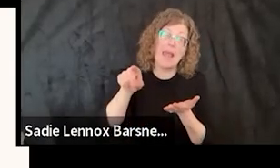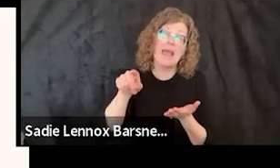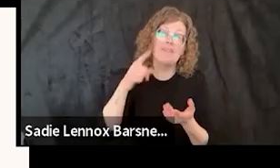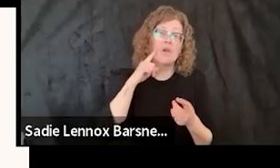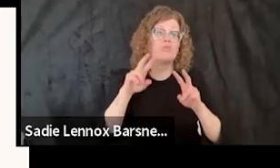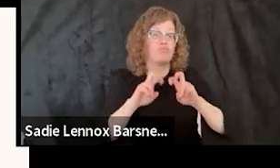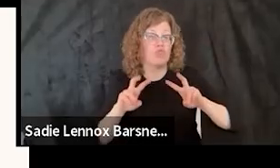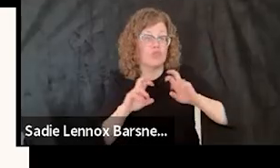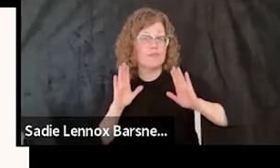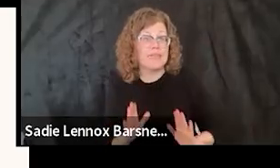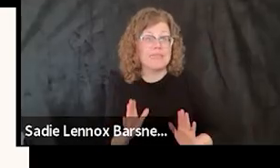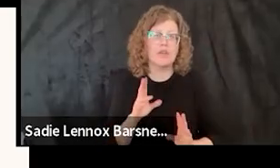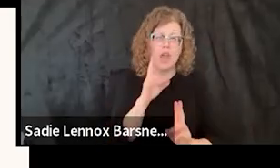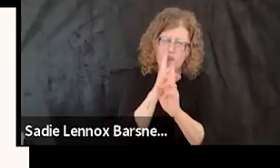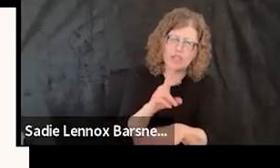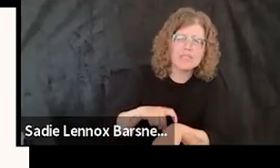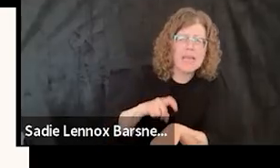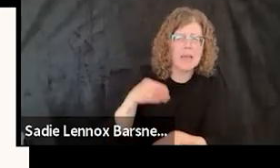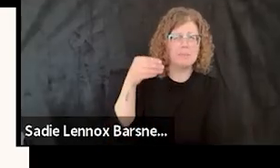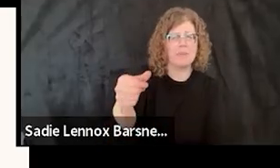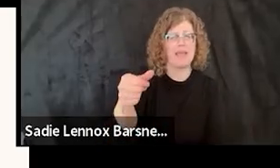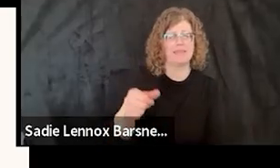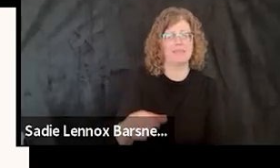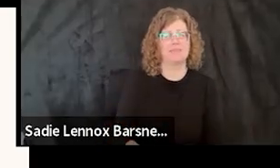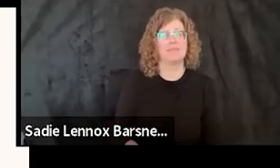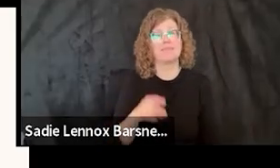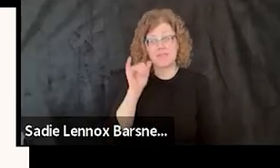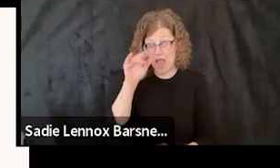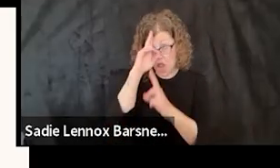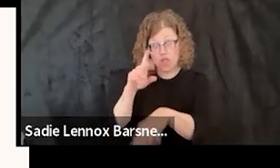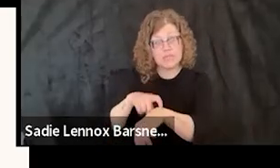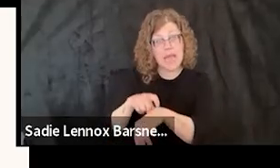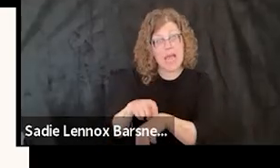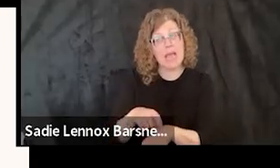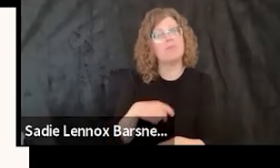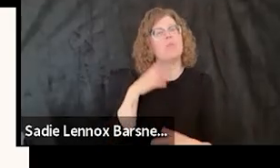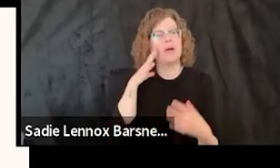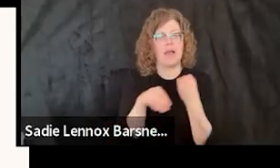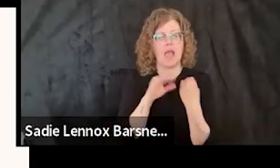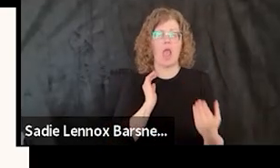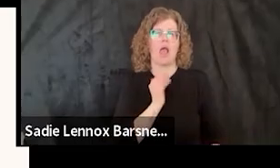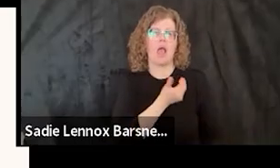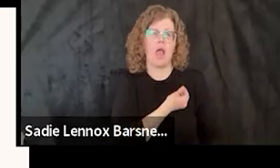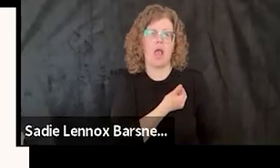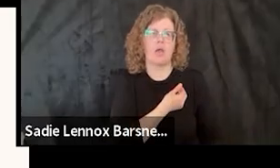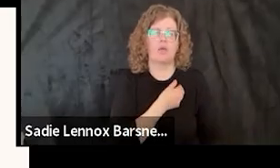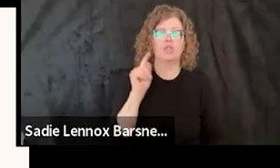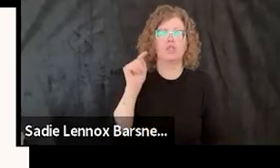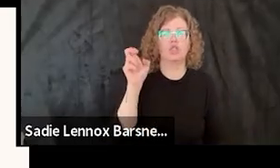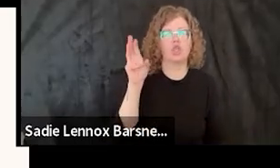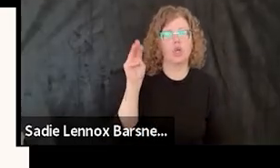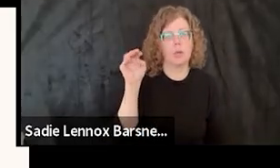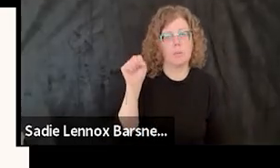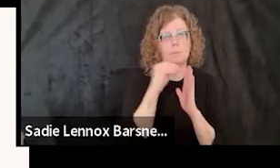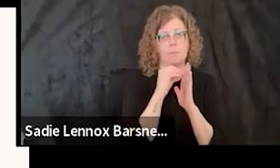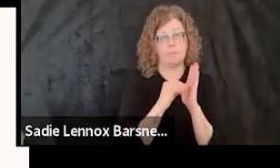committees. This honorarium is outlined in the assessor terms of reference, which are linked within the guidelines. I would